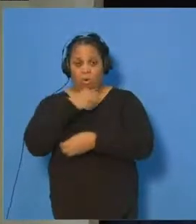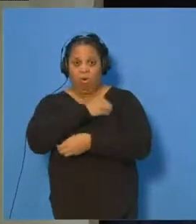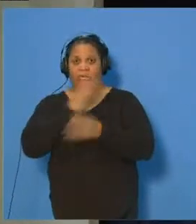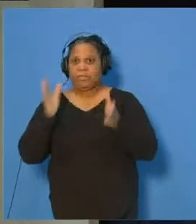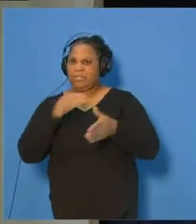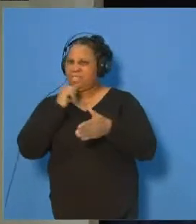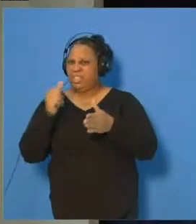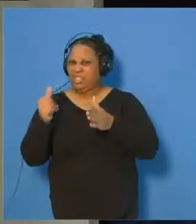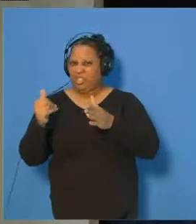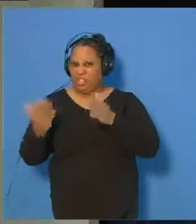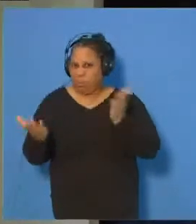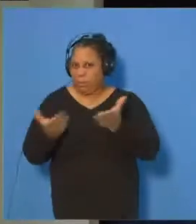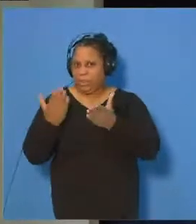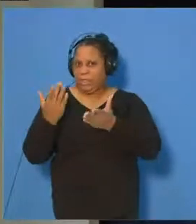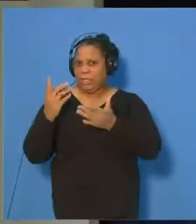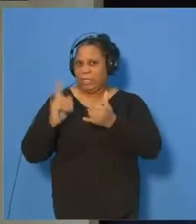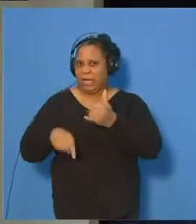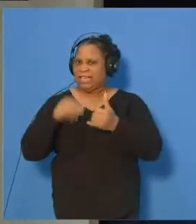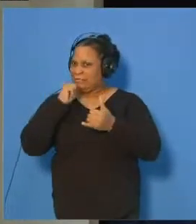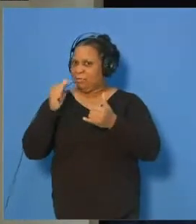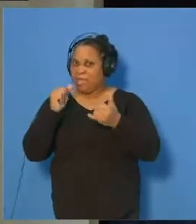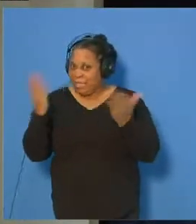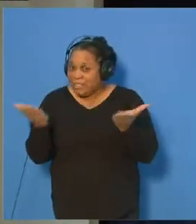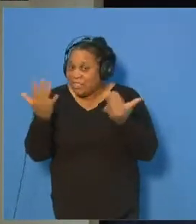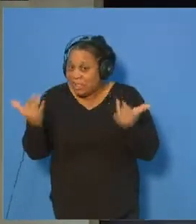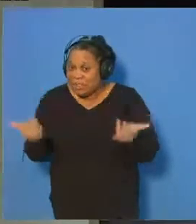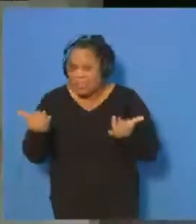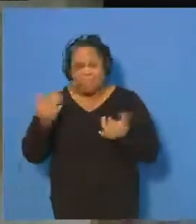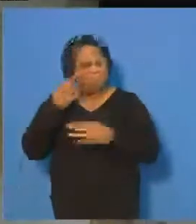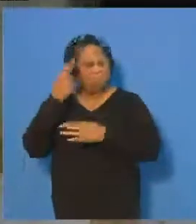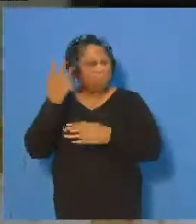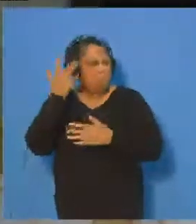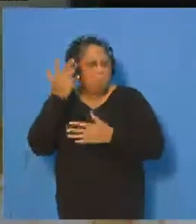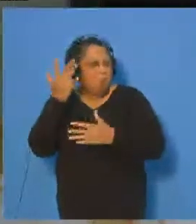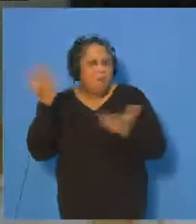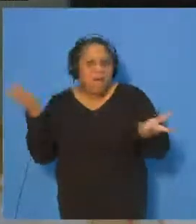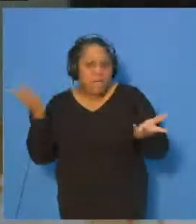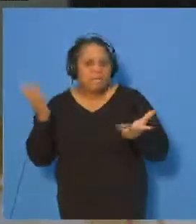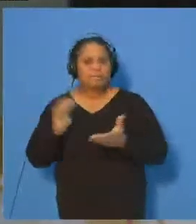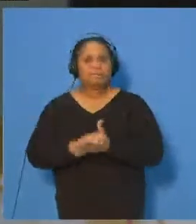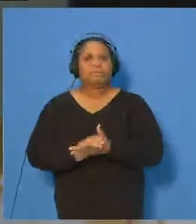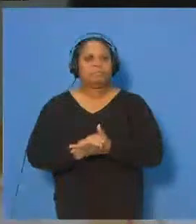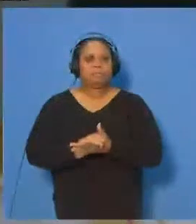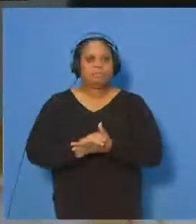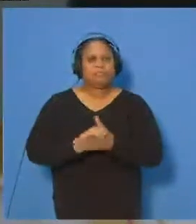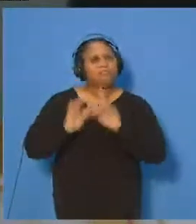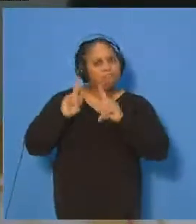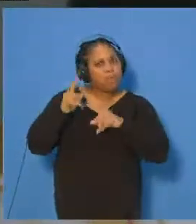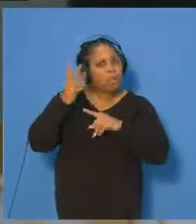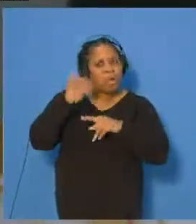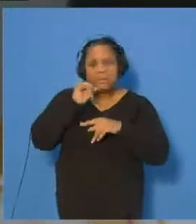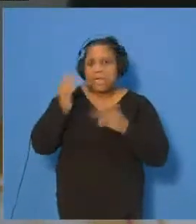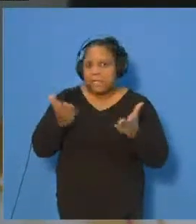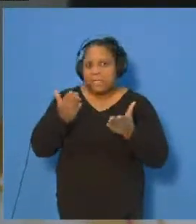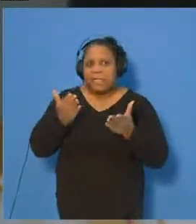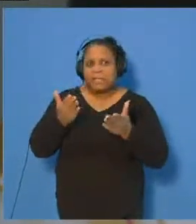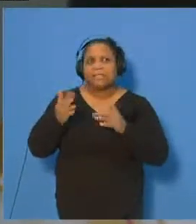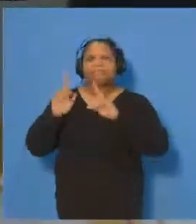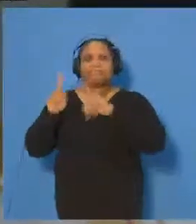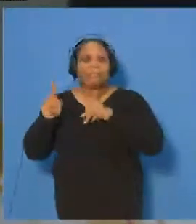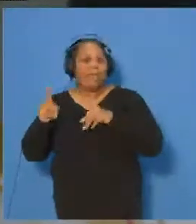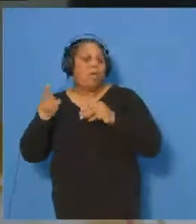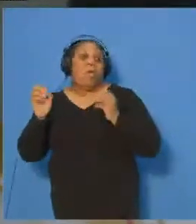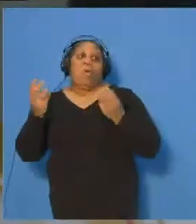present during the last press conference. She's not present today. Is there any reason why? Do you know? Why she's not present? Yes. Oh, there's probably a